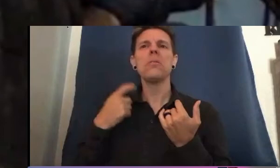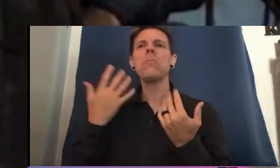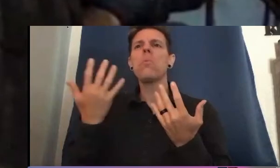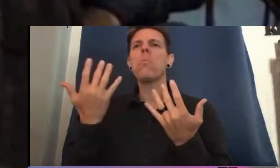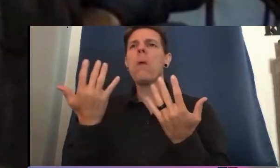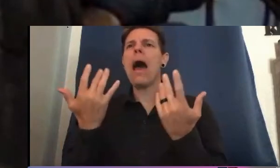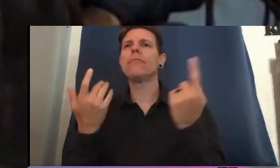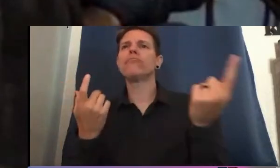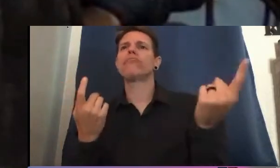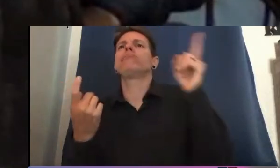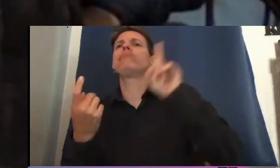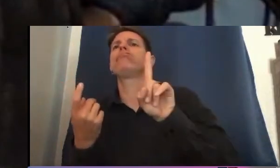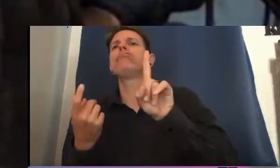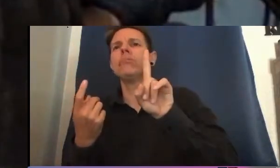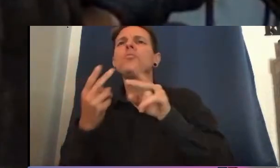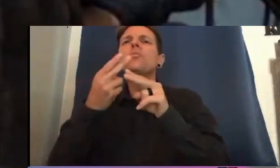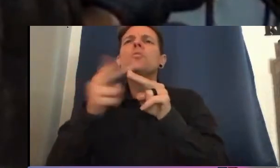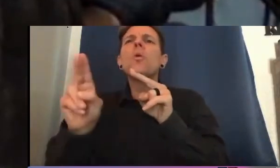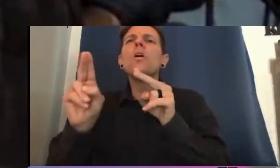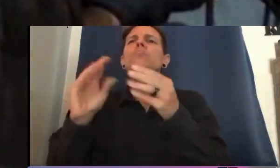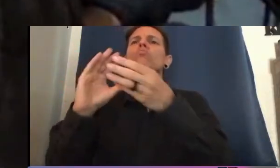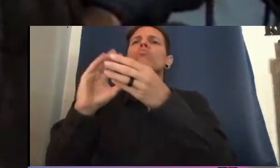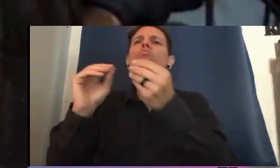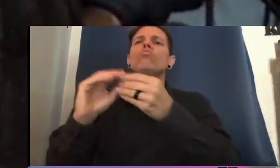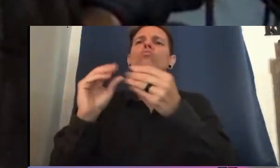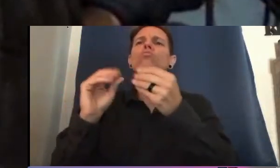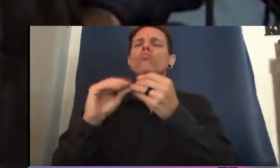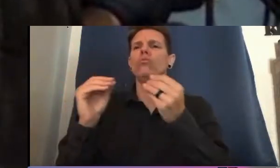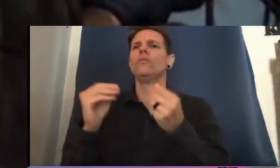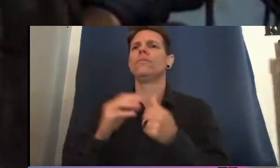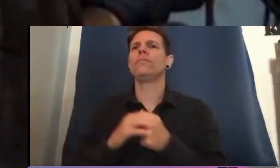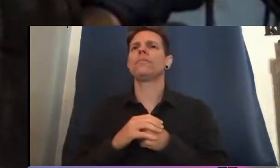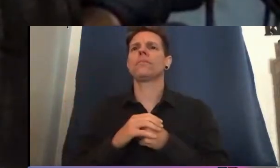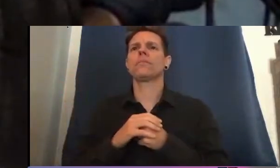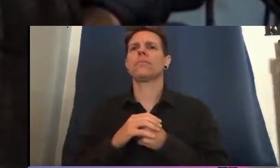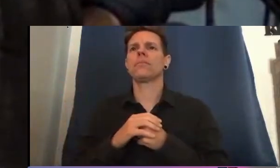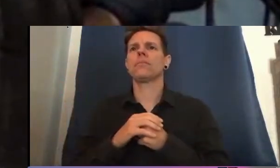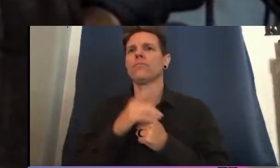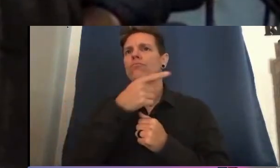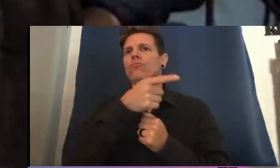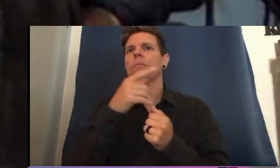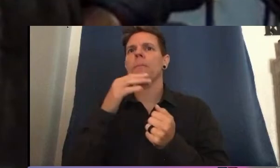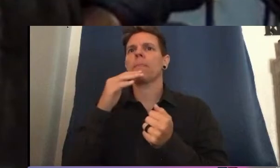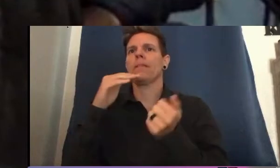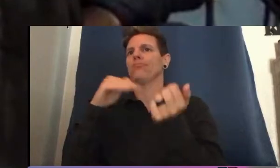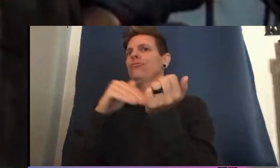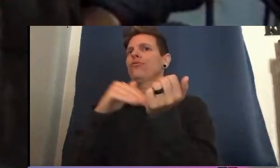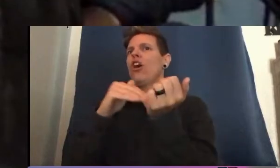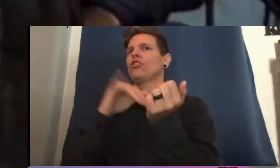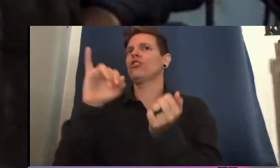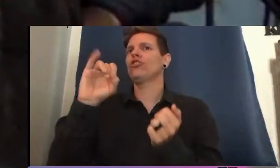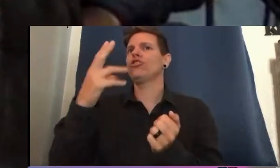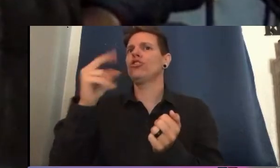quickly. And as part of Dr. Johnson's slide related to the Vaccine Consortium and how we work